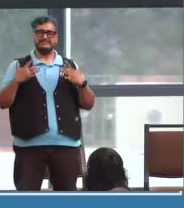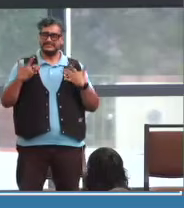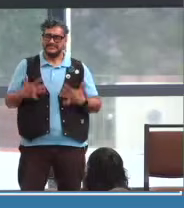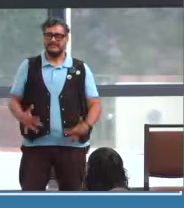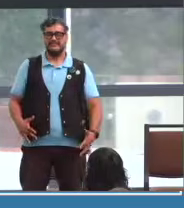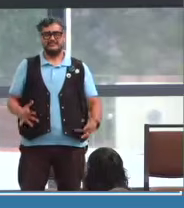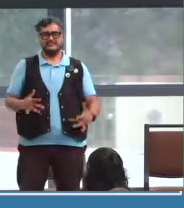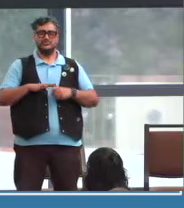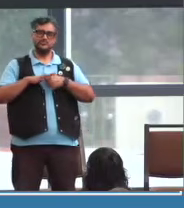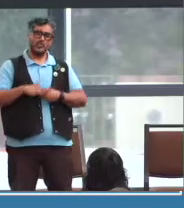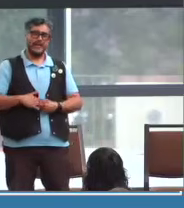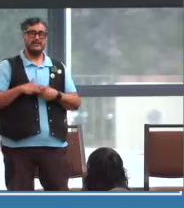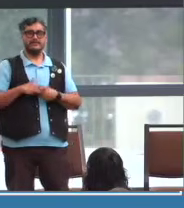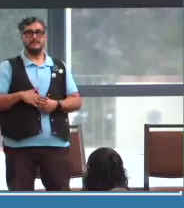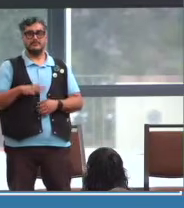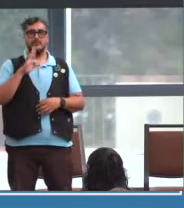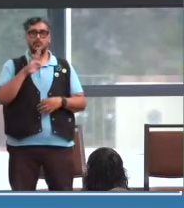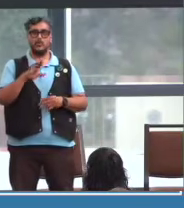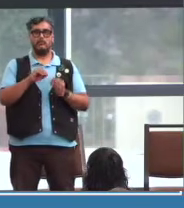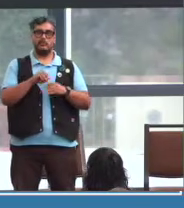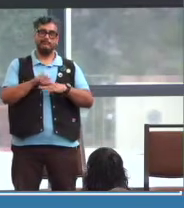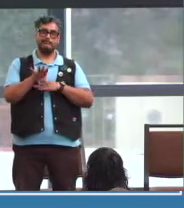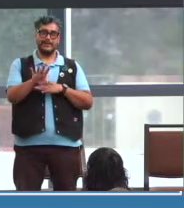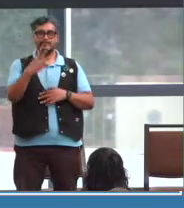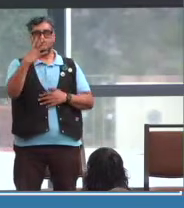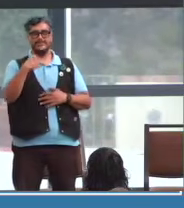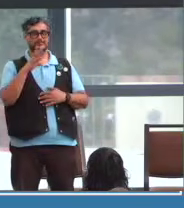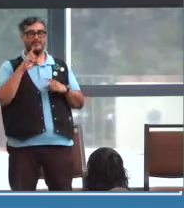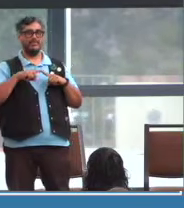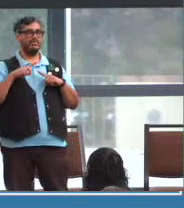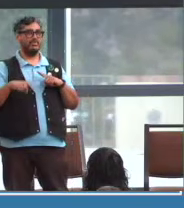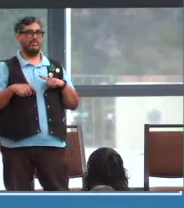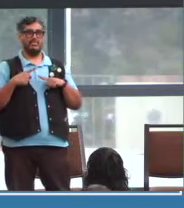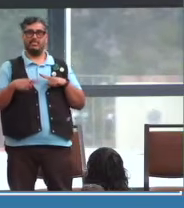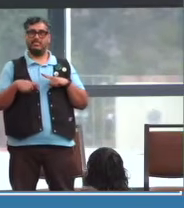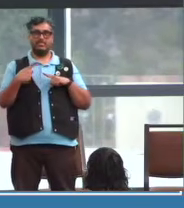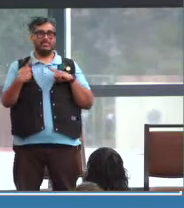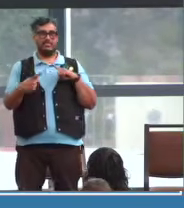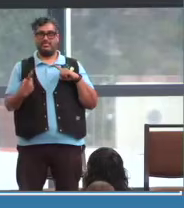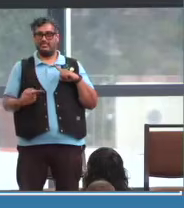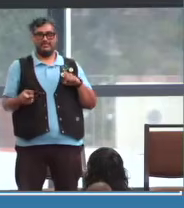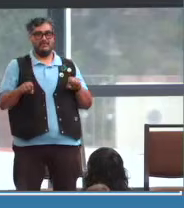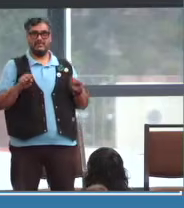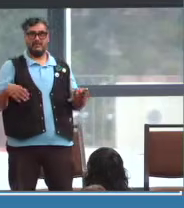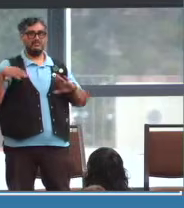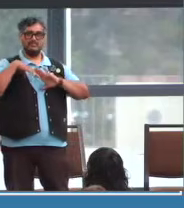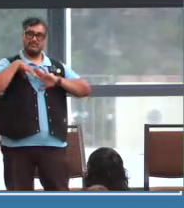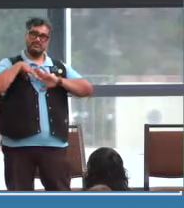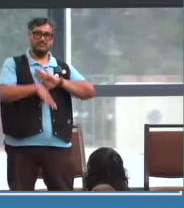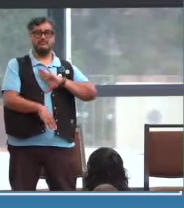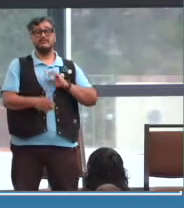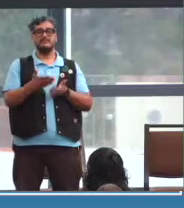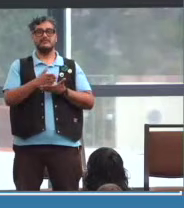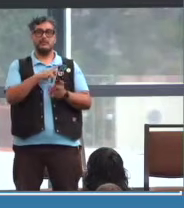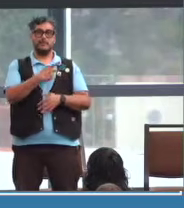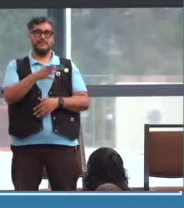and pain, fatigue, stress worsens your sleep as well. So it's a vicious cycle that can cause a downward spiral. And then some of these patients will go on